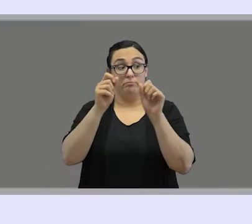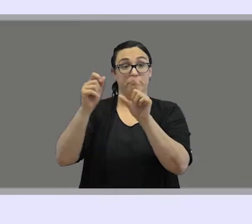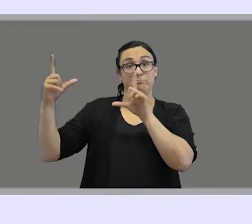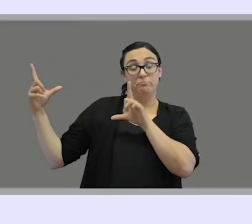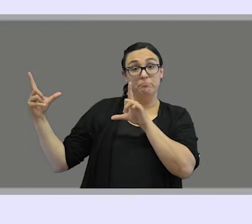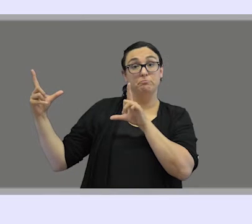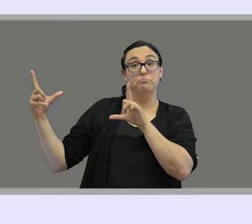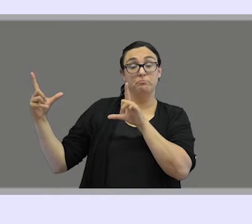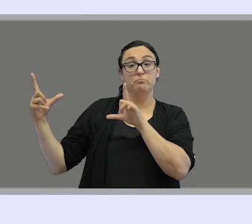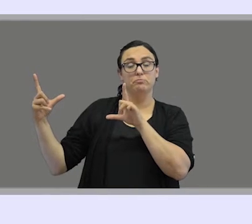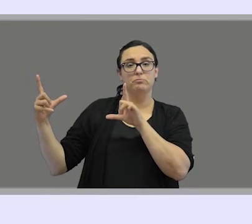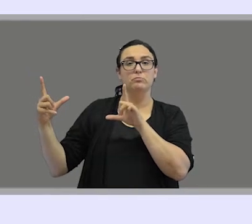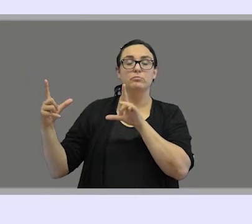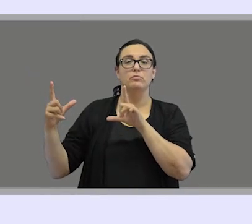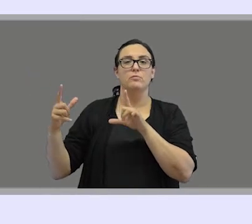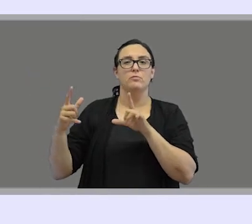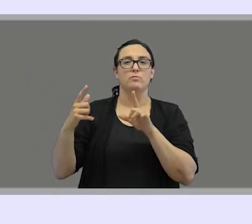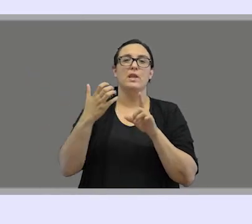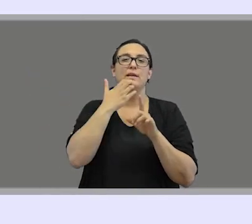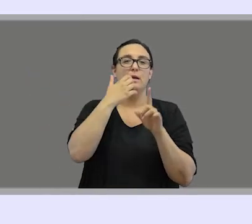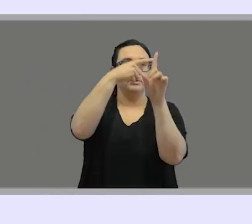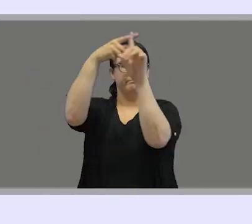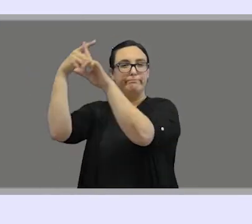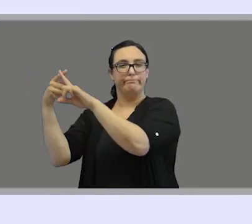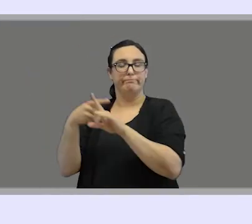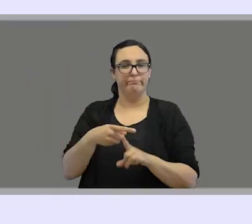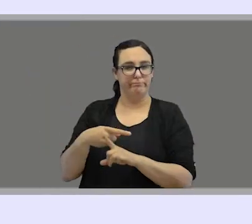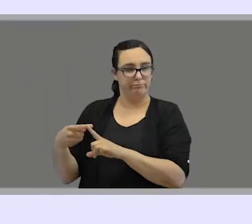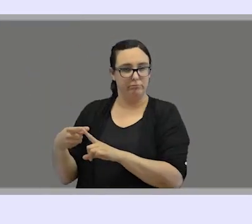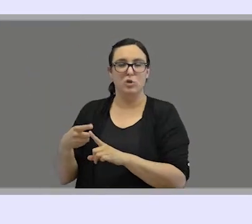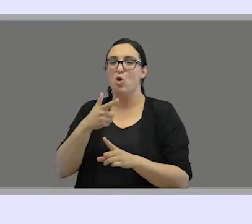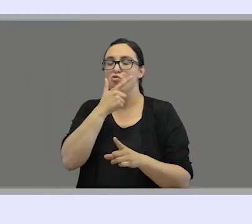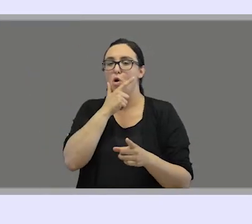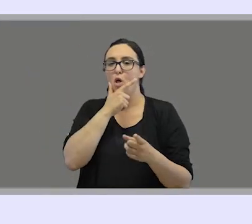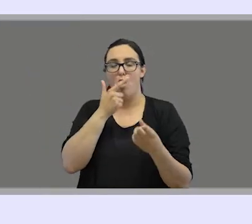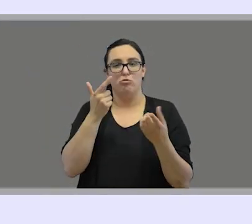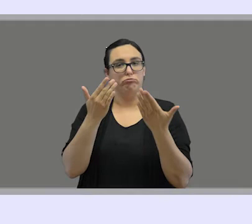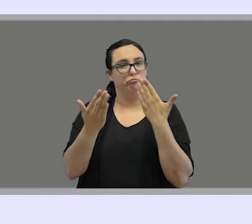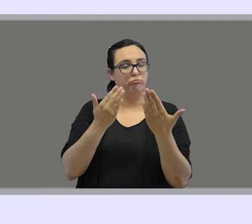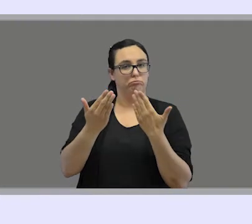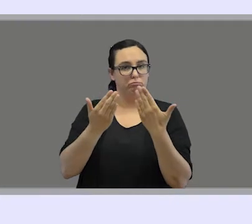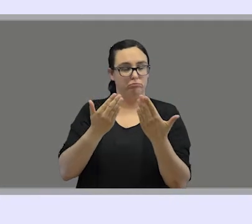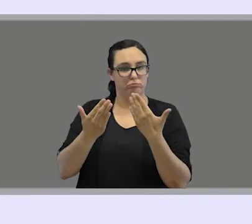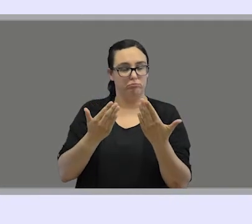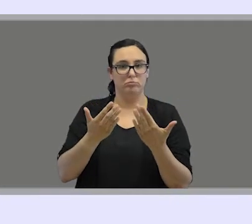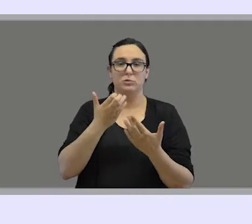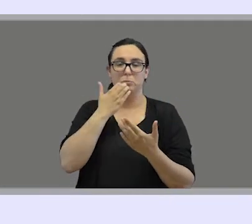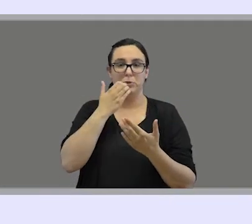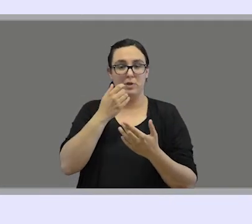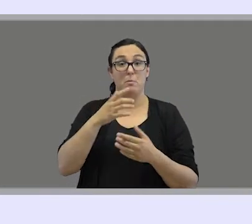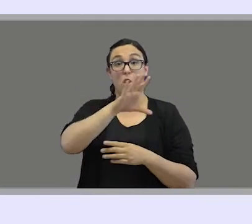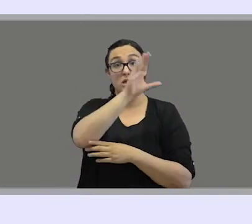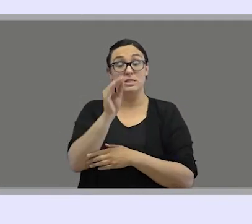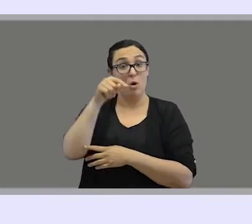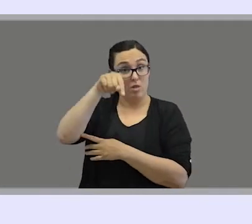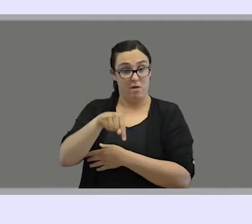So in this slide, you can see many different examples of color combination.